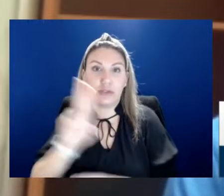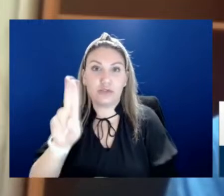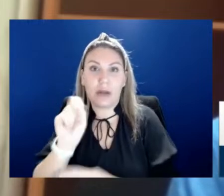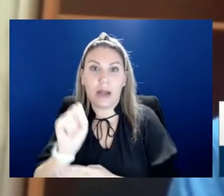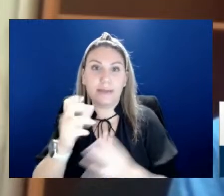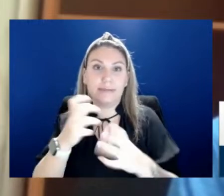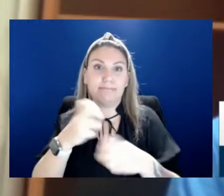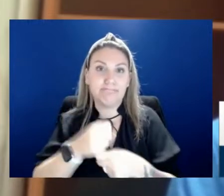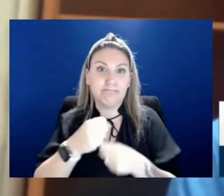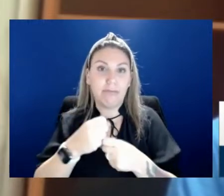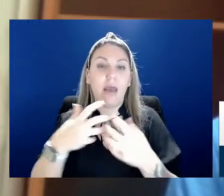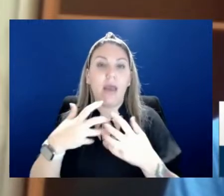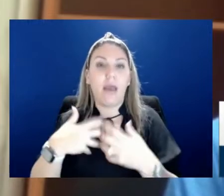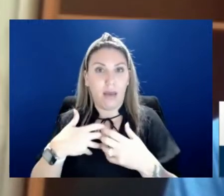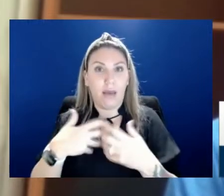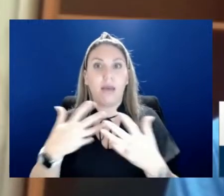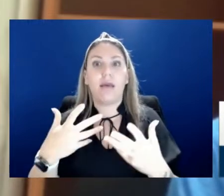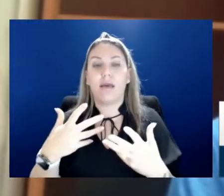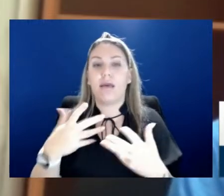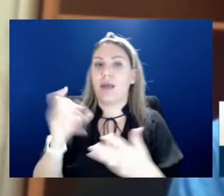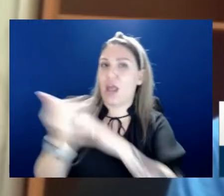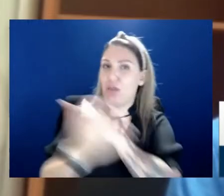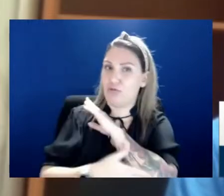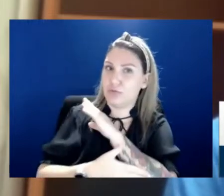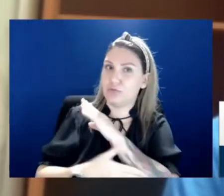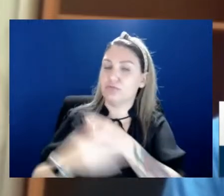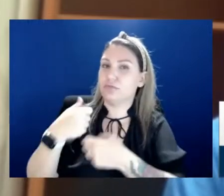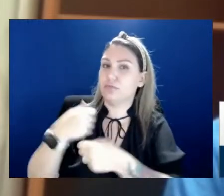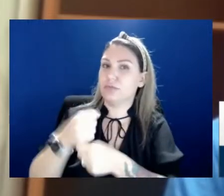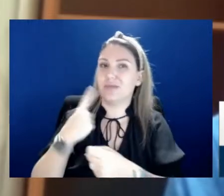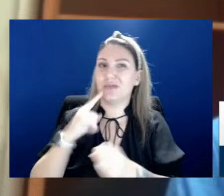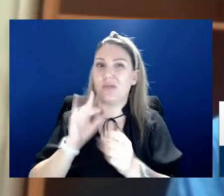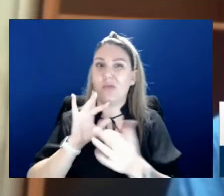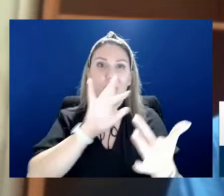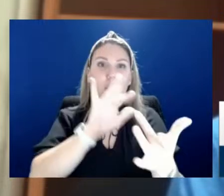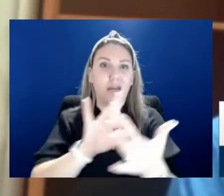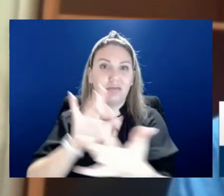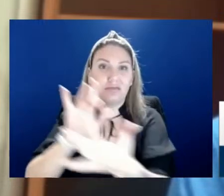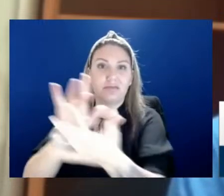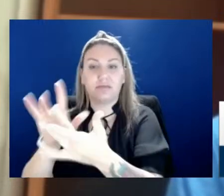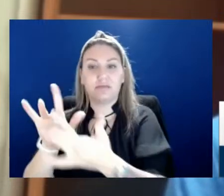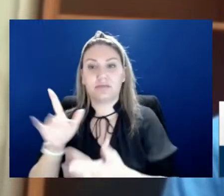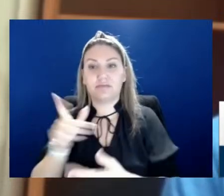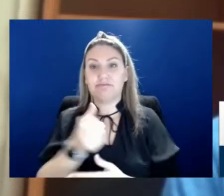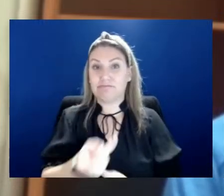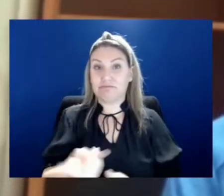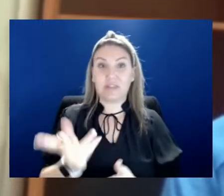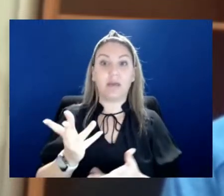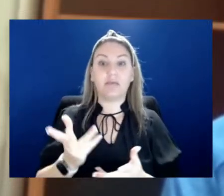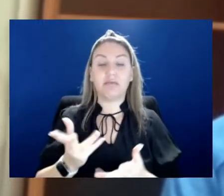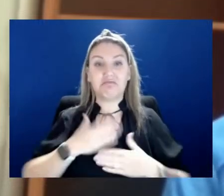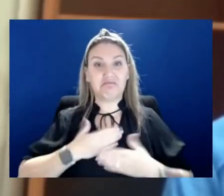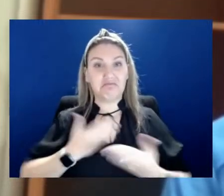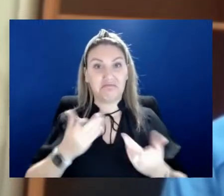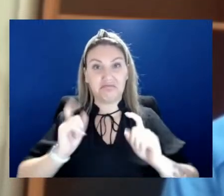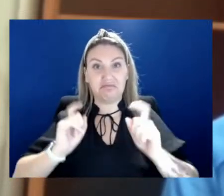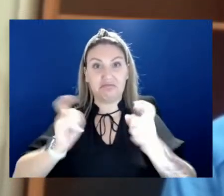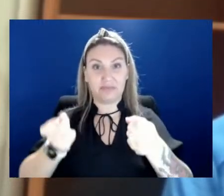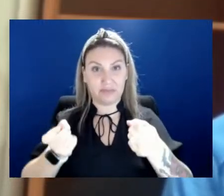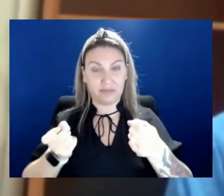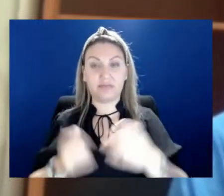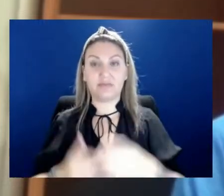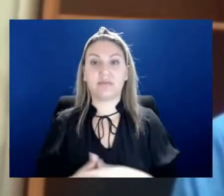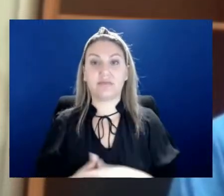countries manufacture them. And so we're contacting them. Some have been willing to donate them,